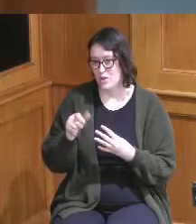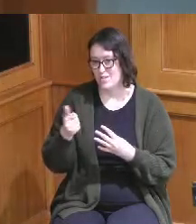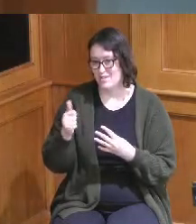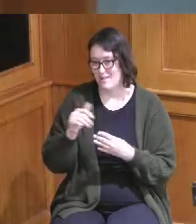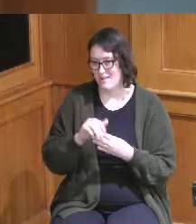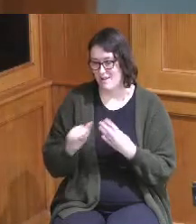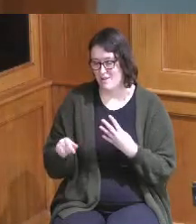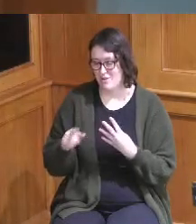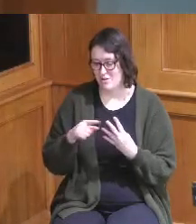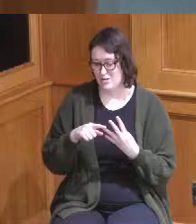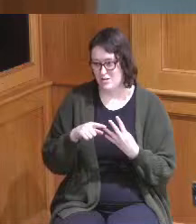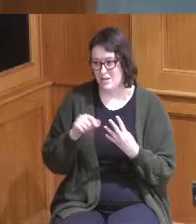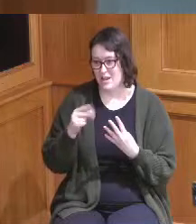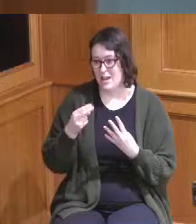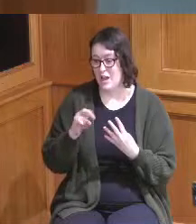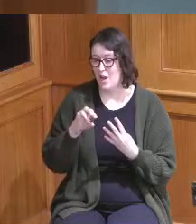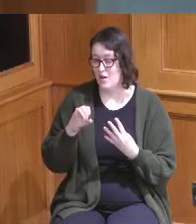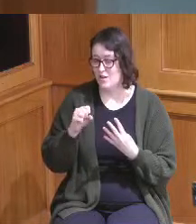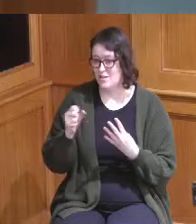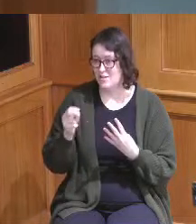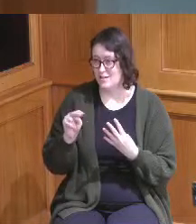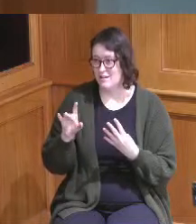$41,210. Harrison Township,